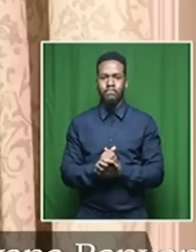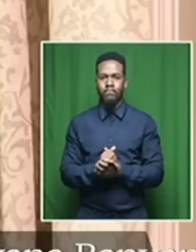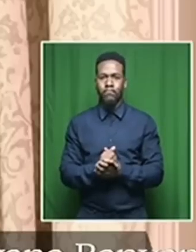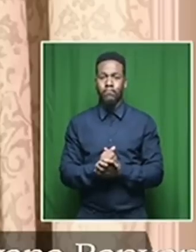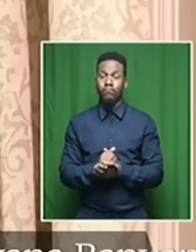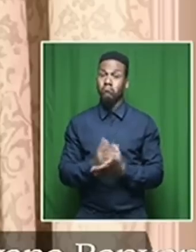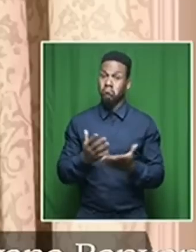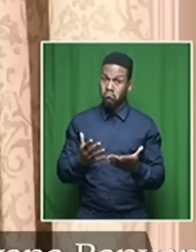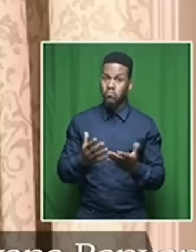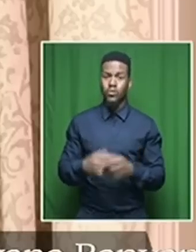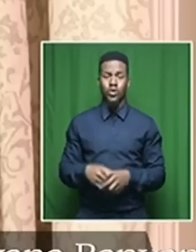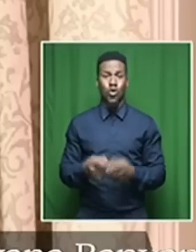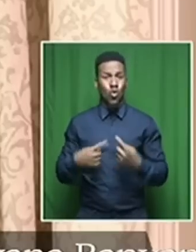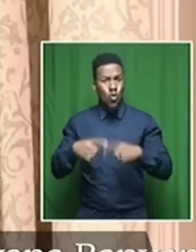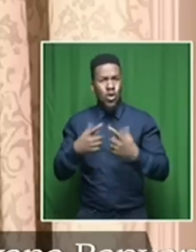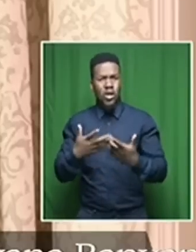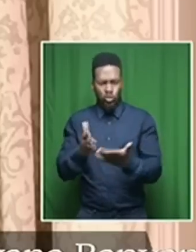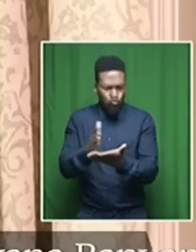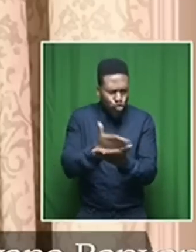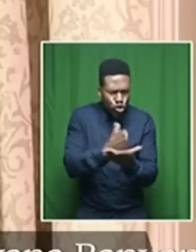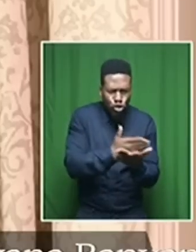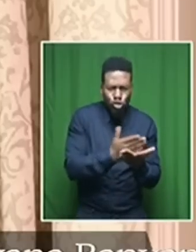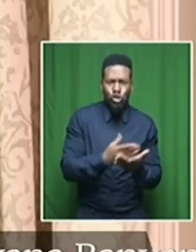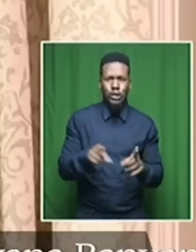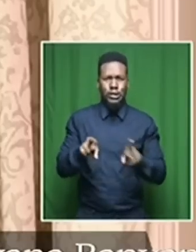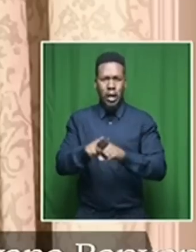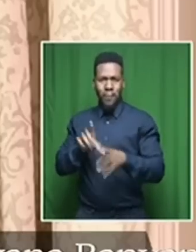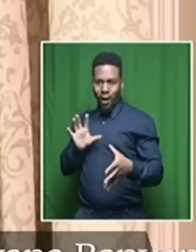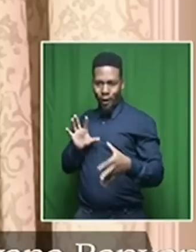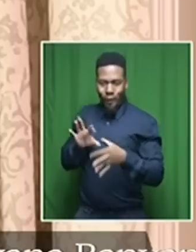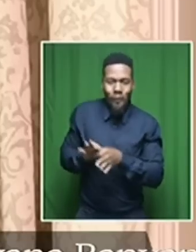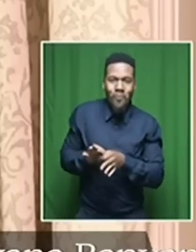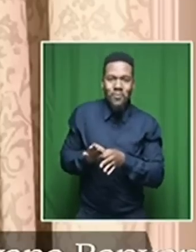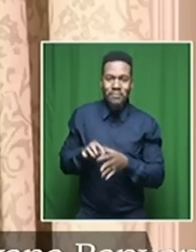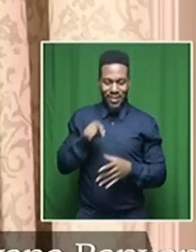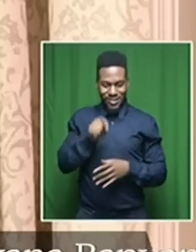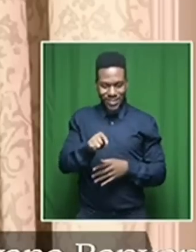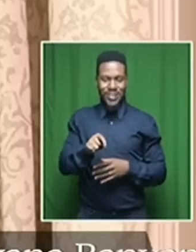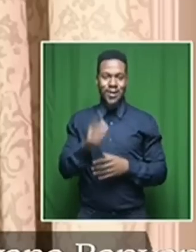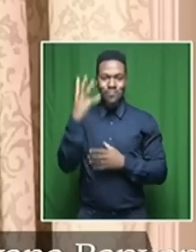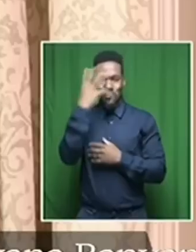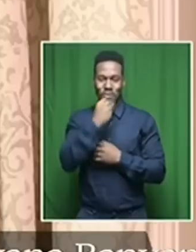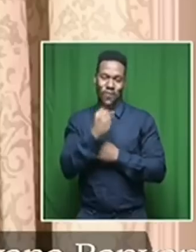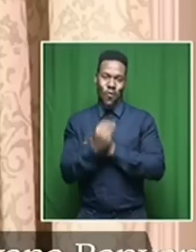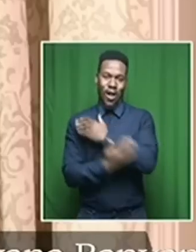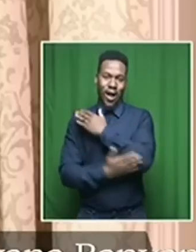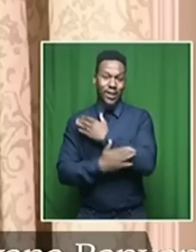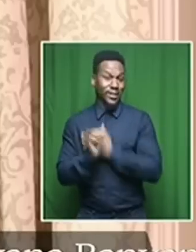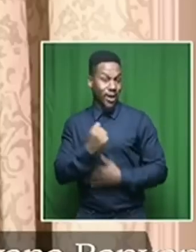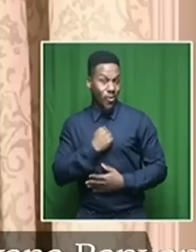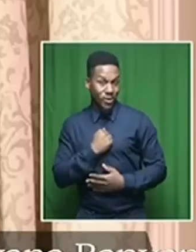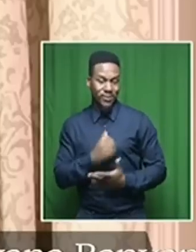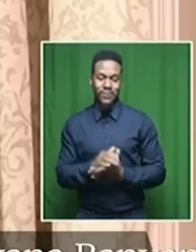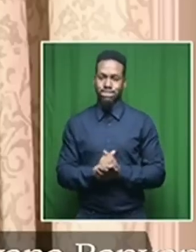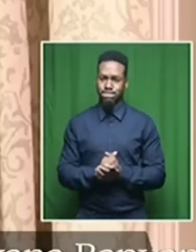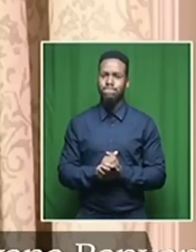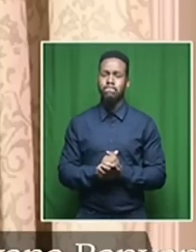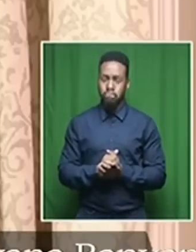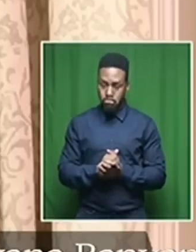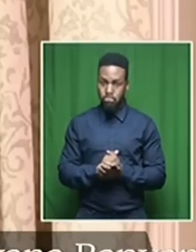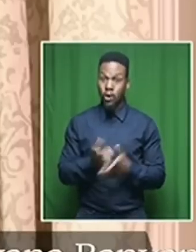anchored by our shared commitment to our beautiful country. As long as we remain